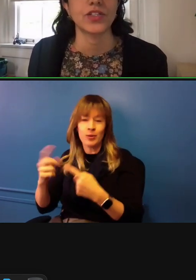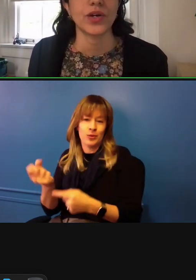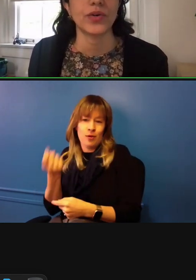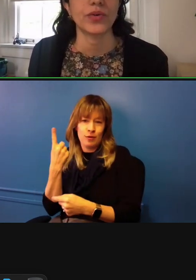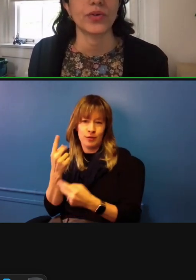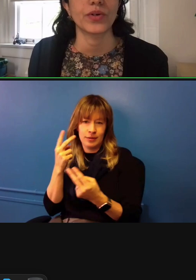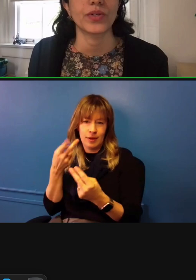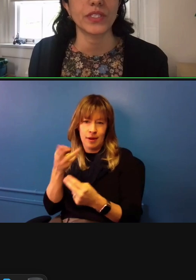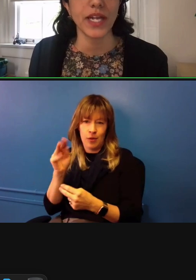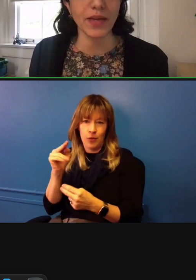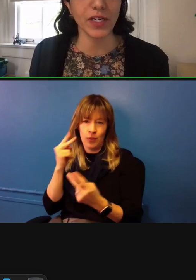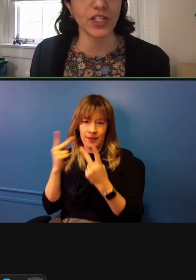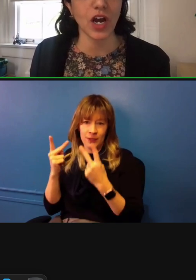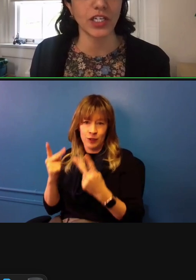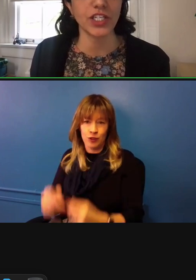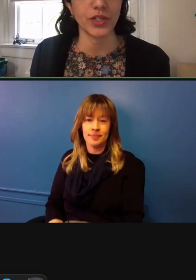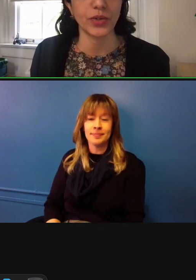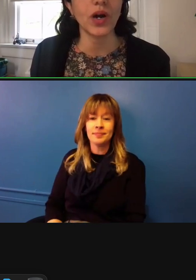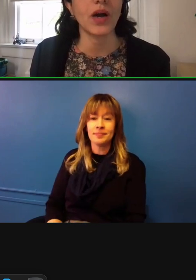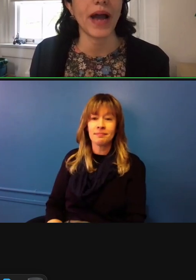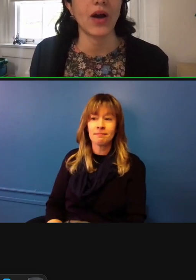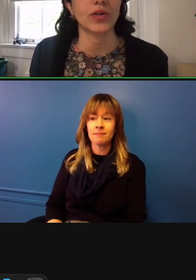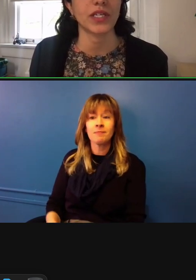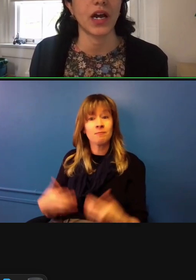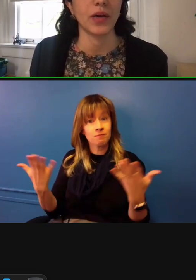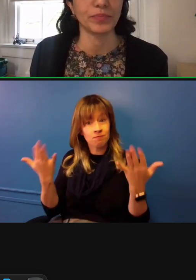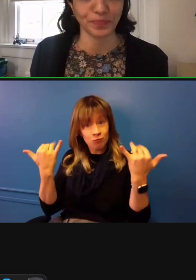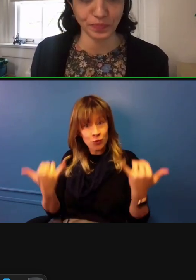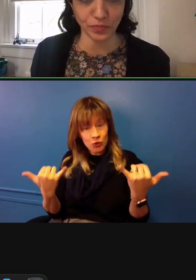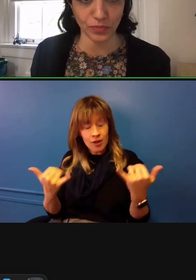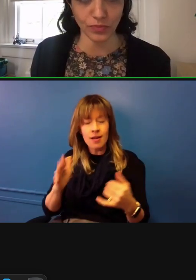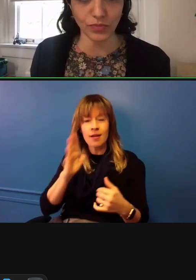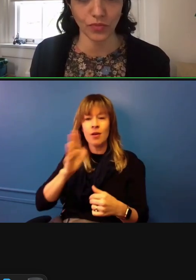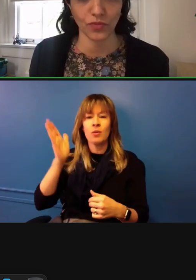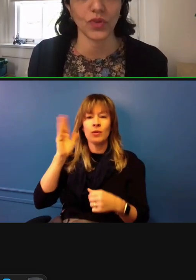And so today I'm going to talk to you about